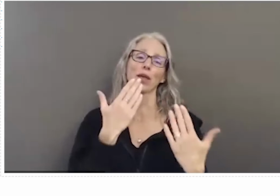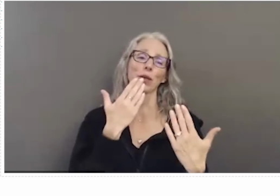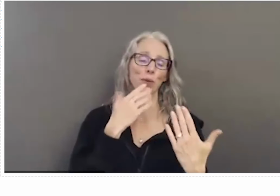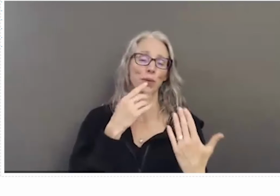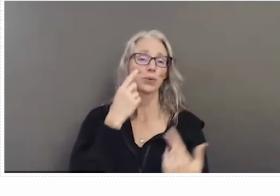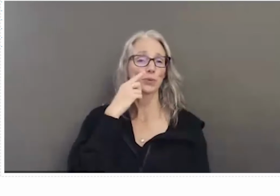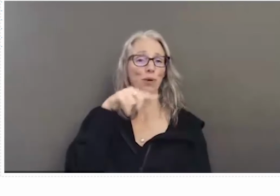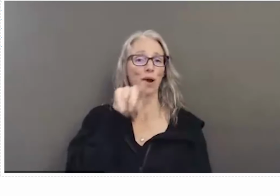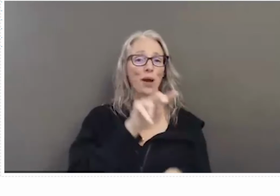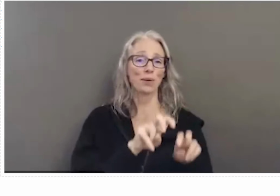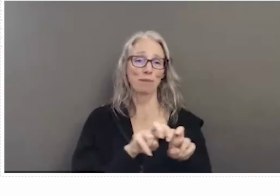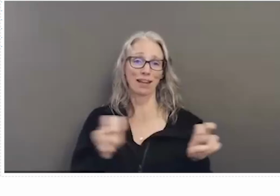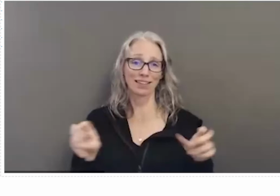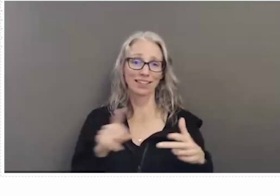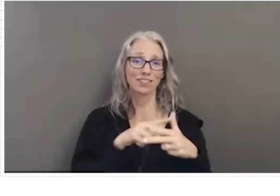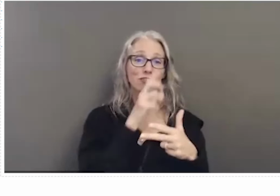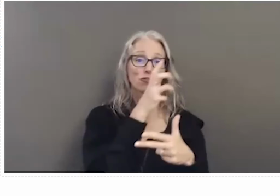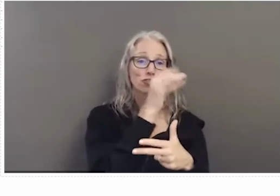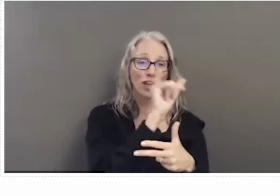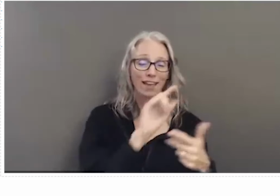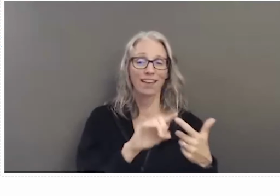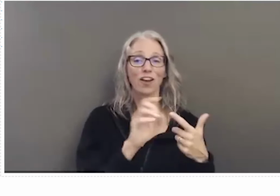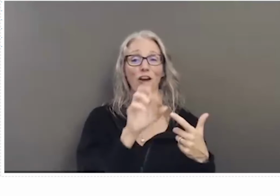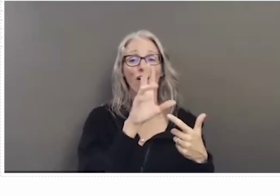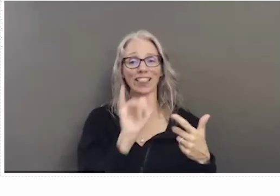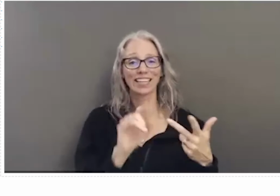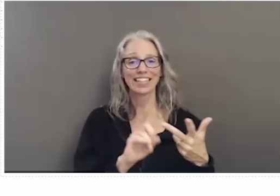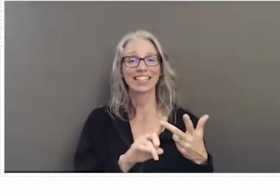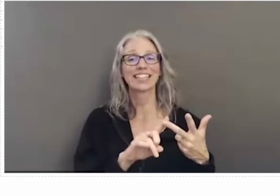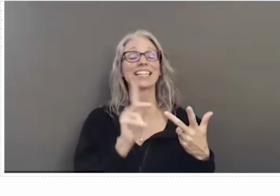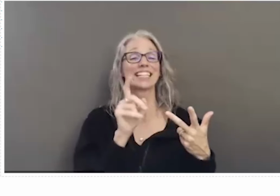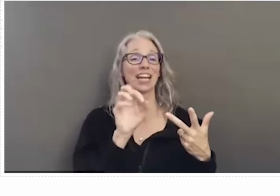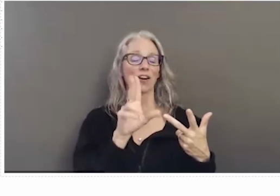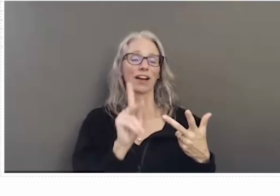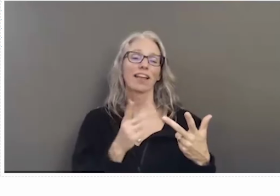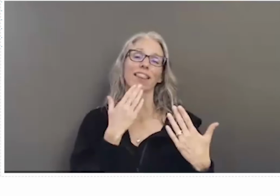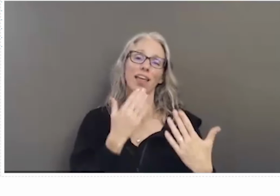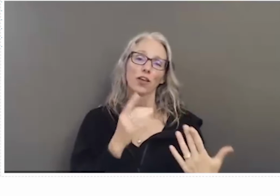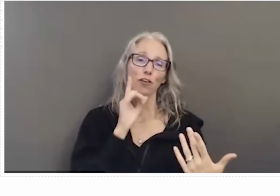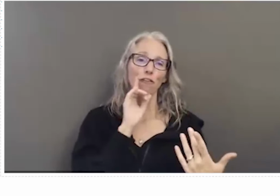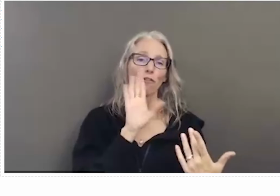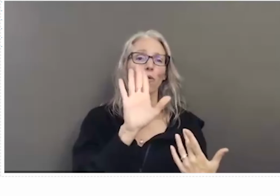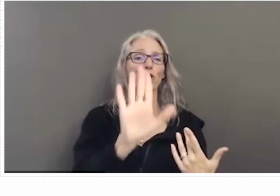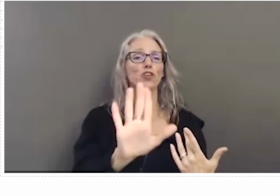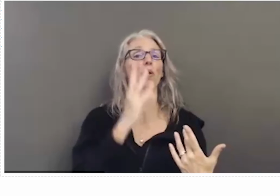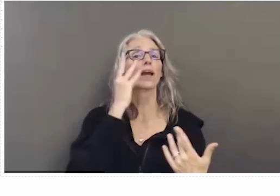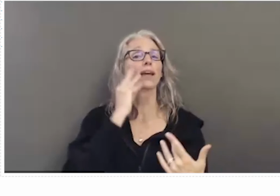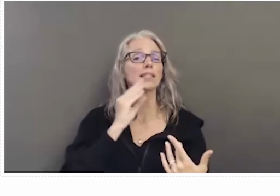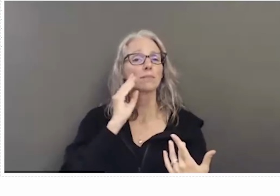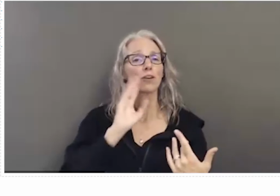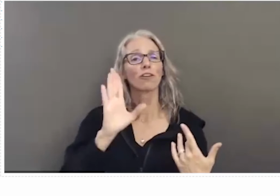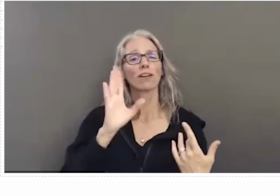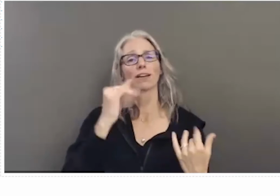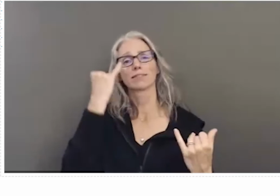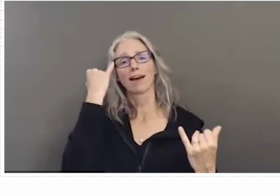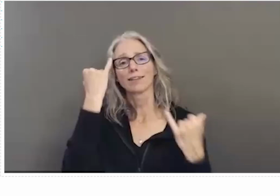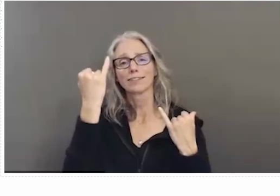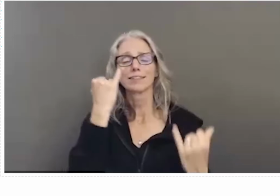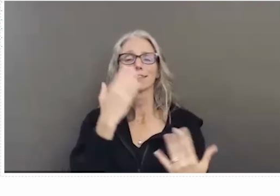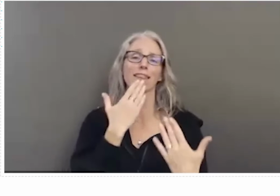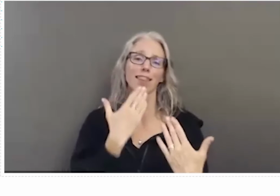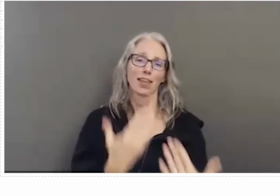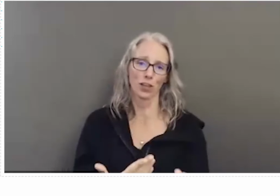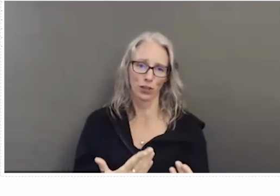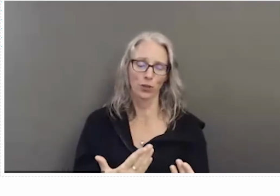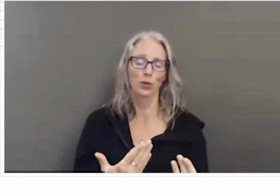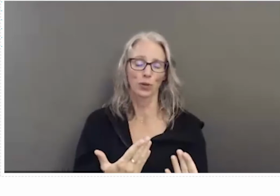panelists, Jay Hébert, Carly McFadden, and Derek Chan, for contributing your insightful experience and answering all the questions from our audience.